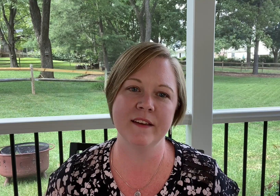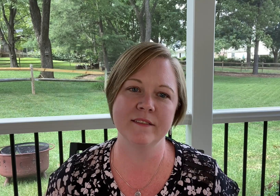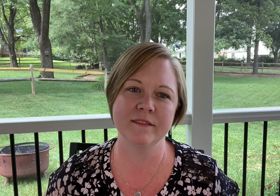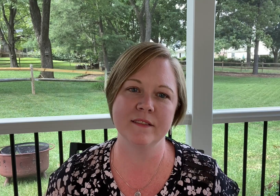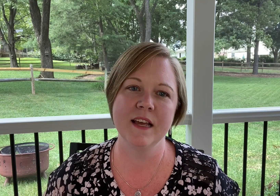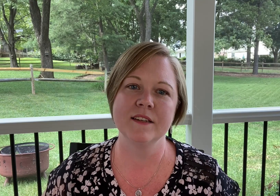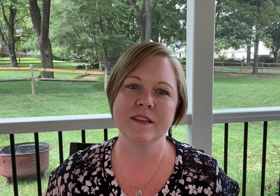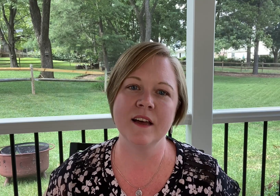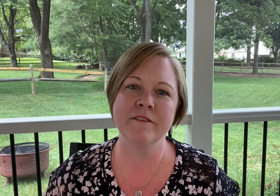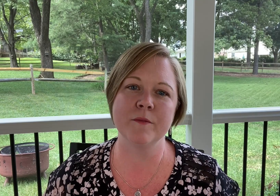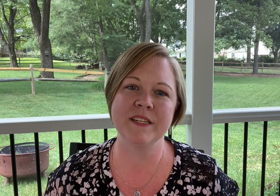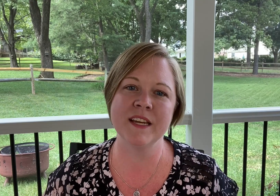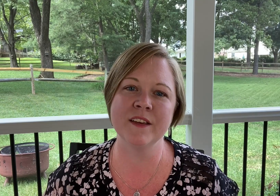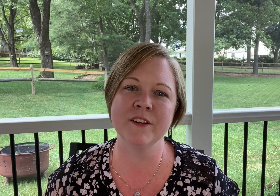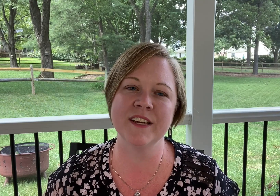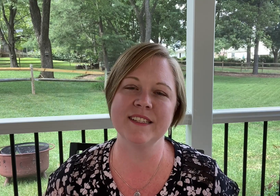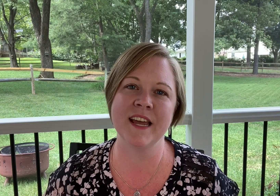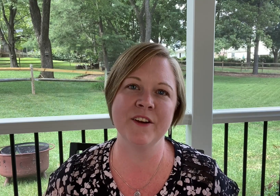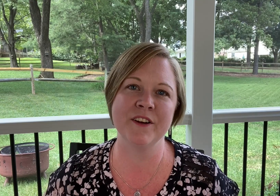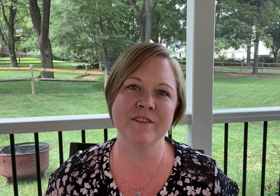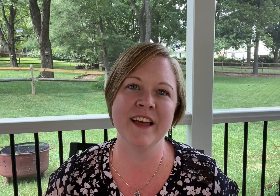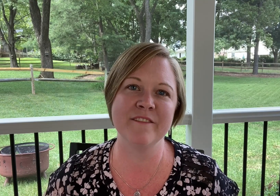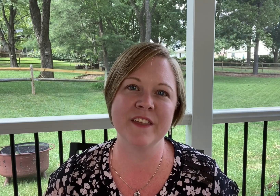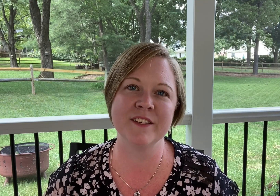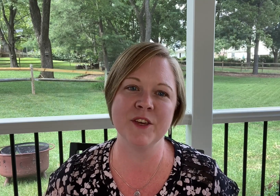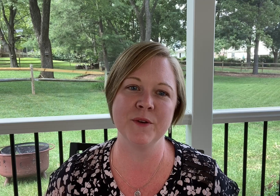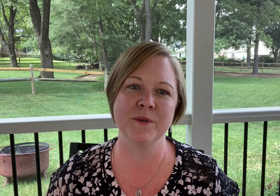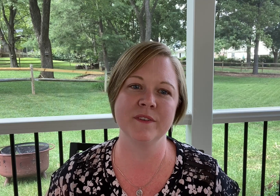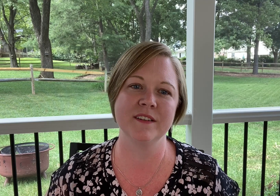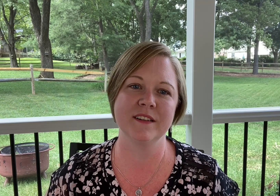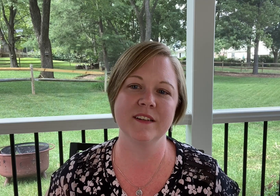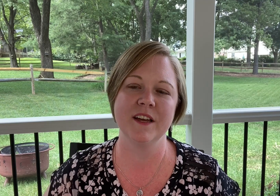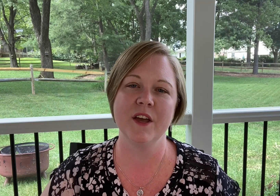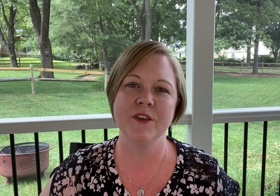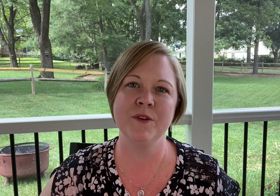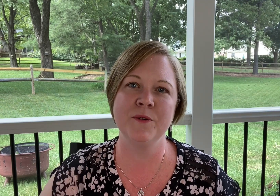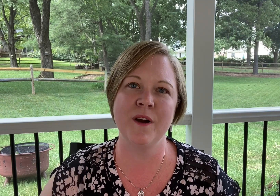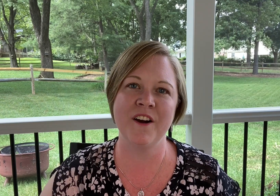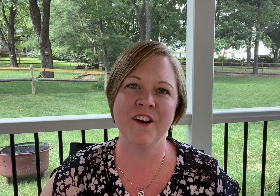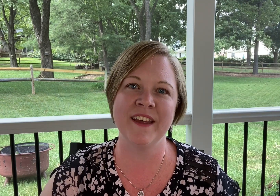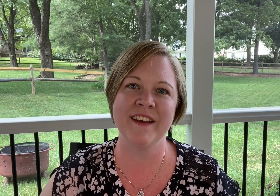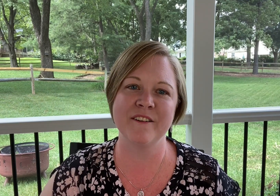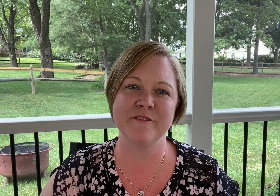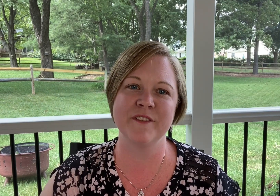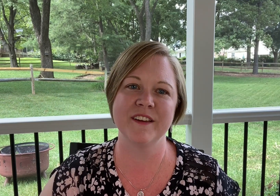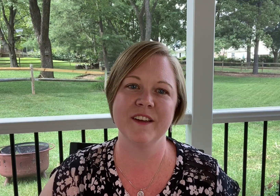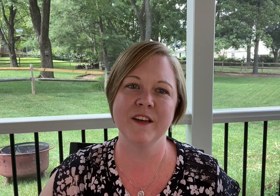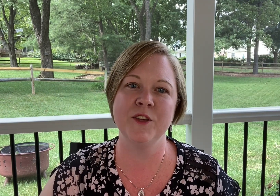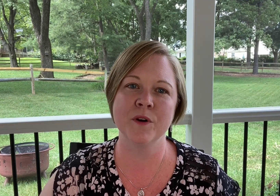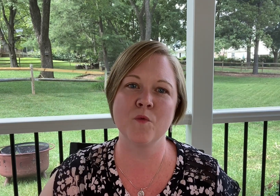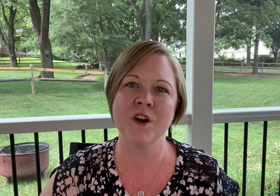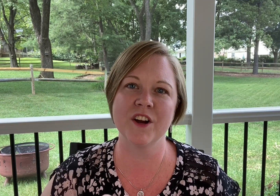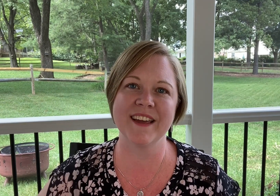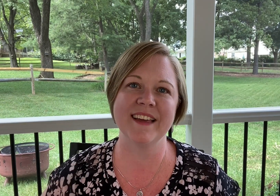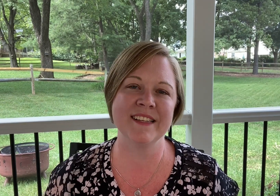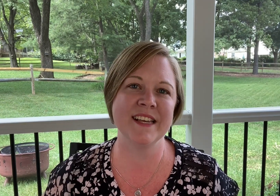journey, to love the particular container of life that is you. You are enough.